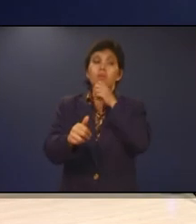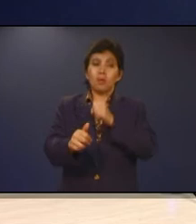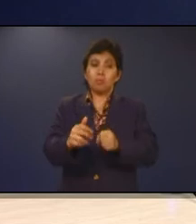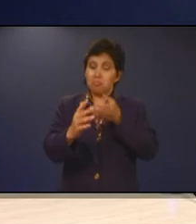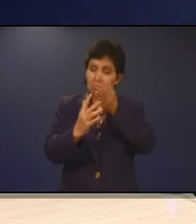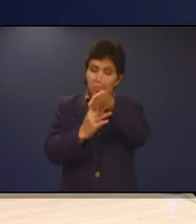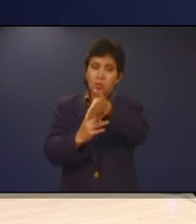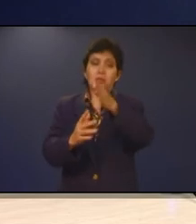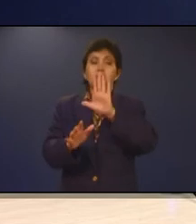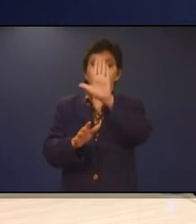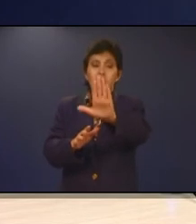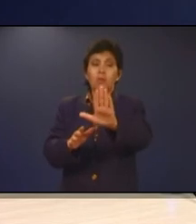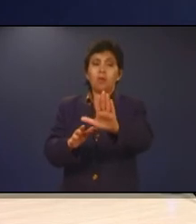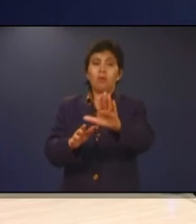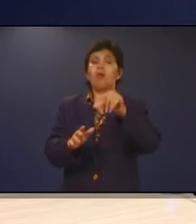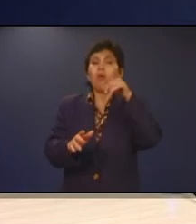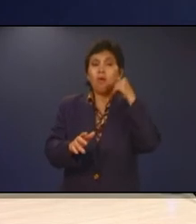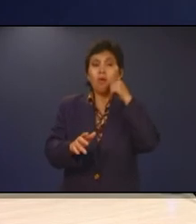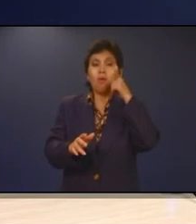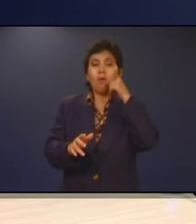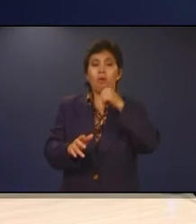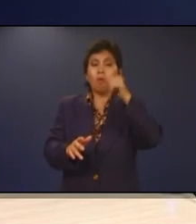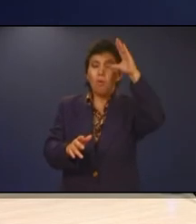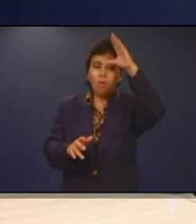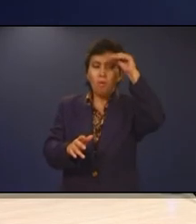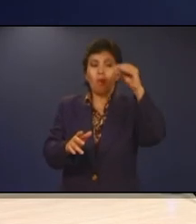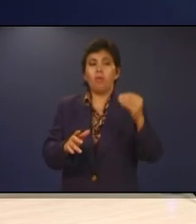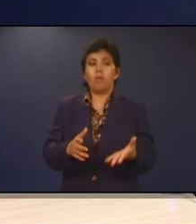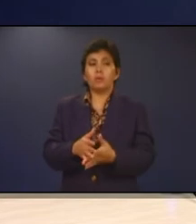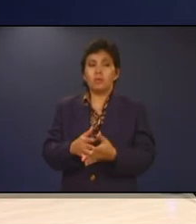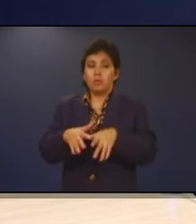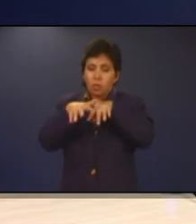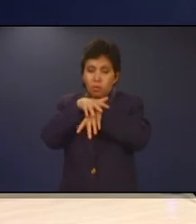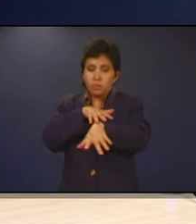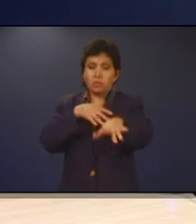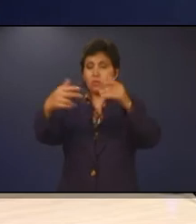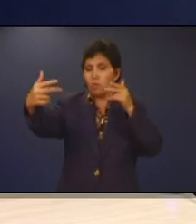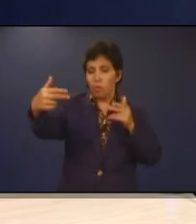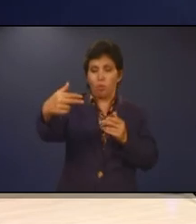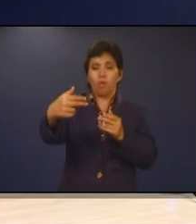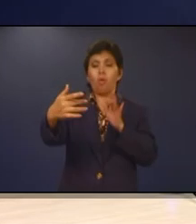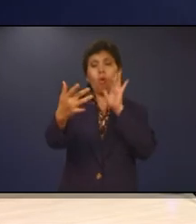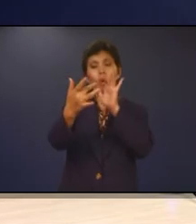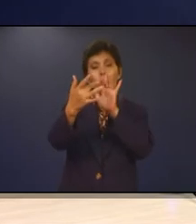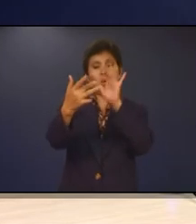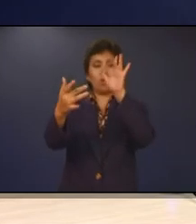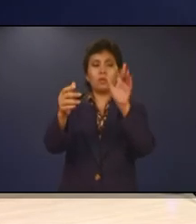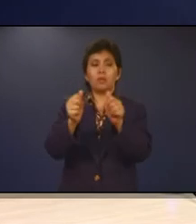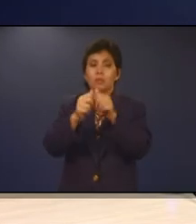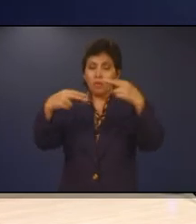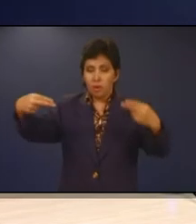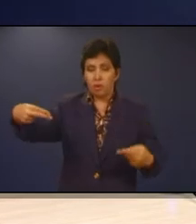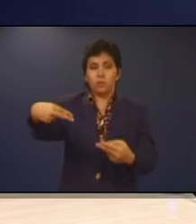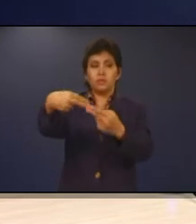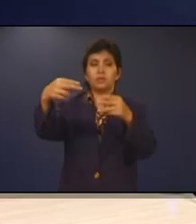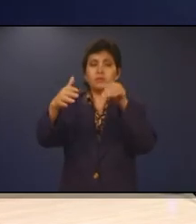or define you through your gender. There's also a preference for rules that take context and particular